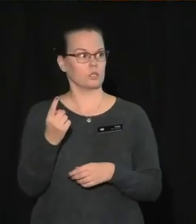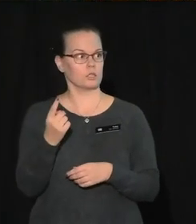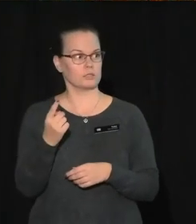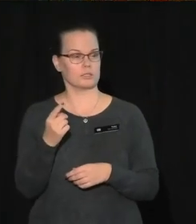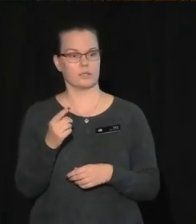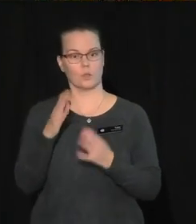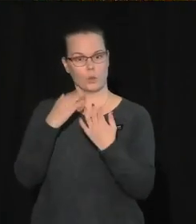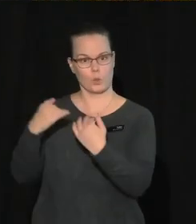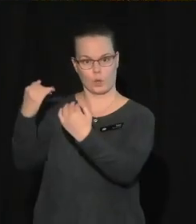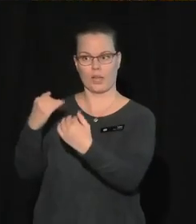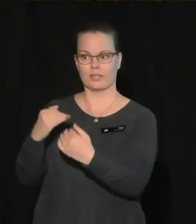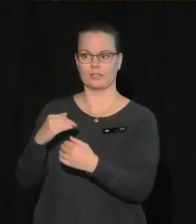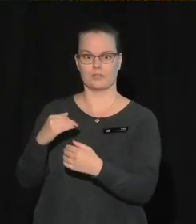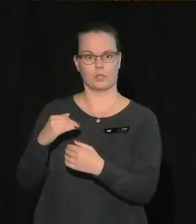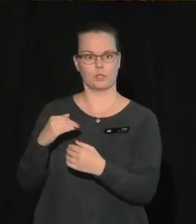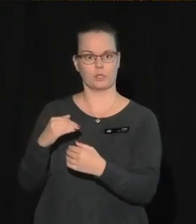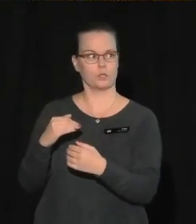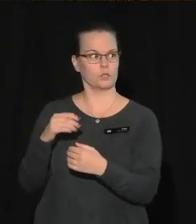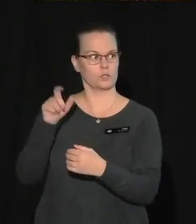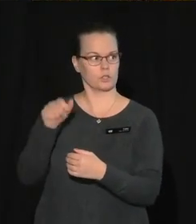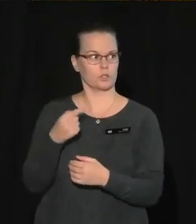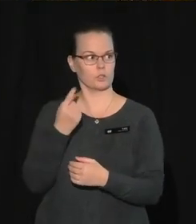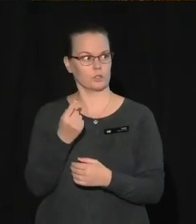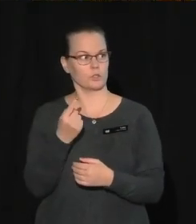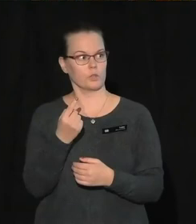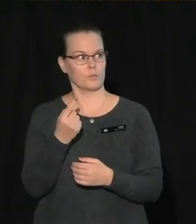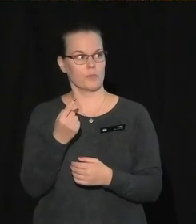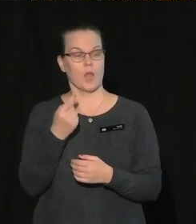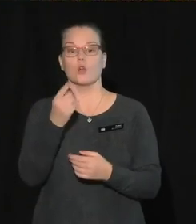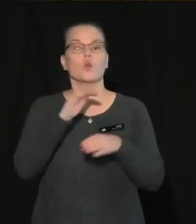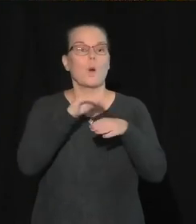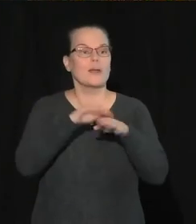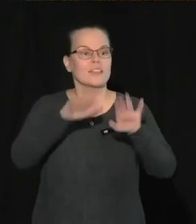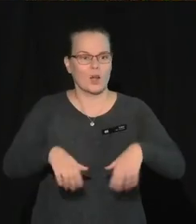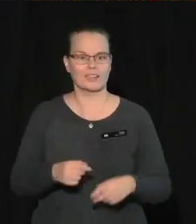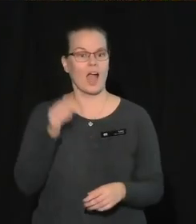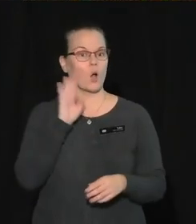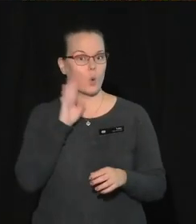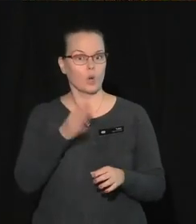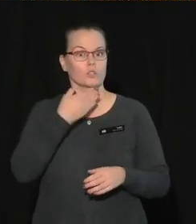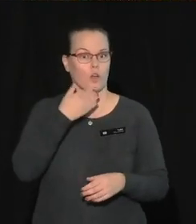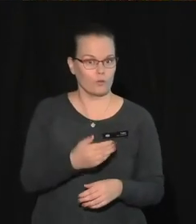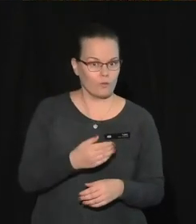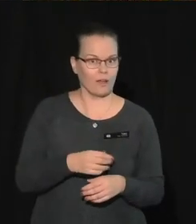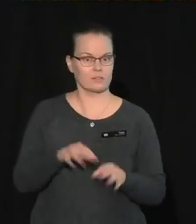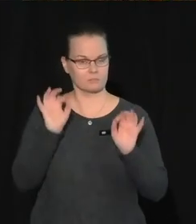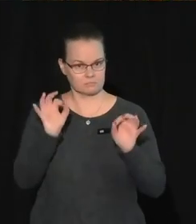our audience asks that, says that it sounds great, but do you remember